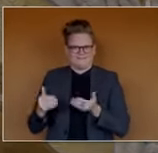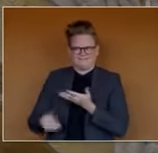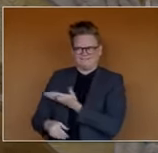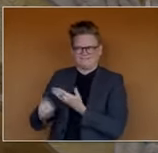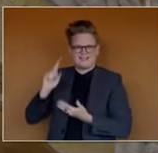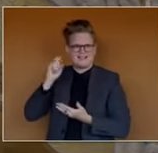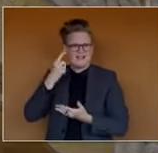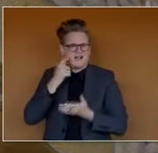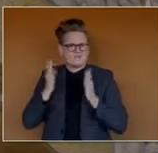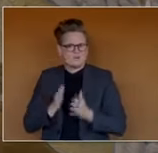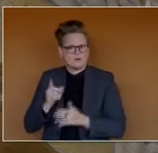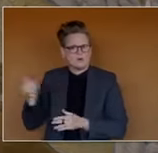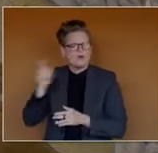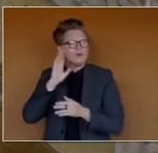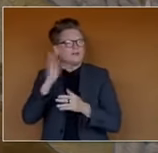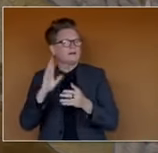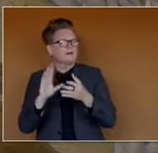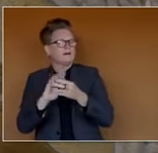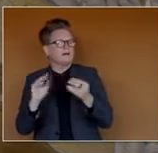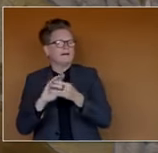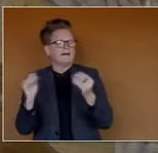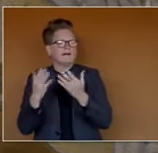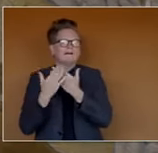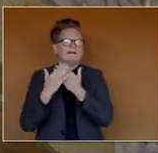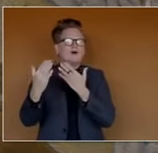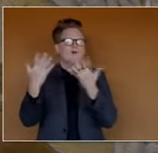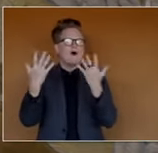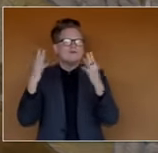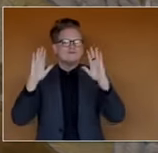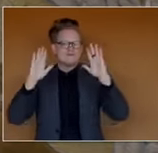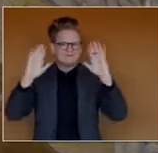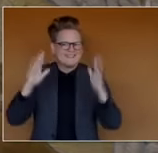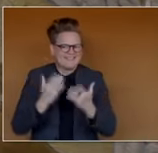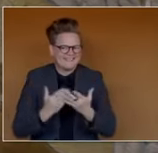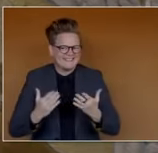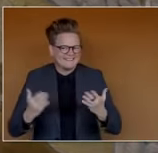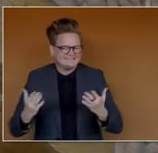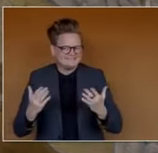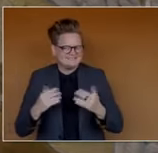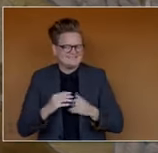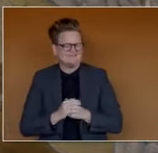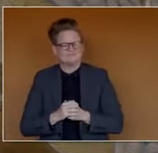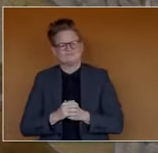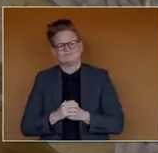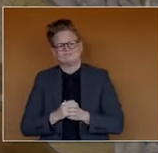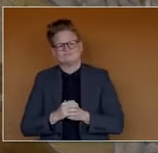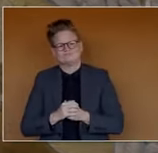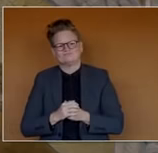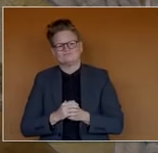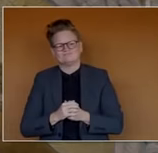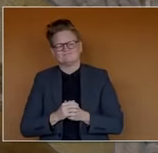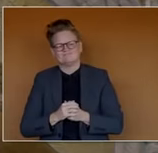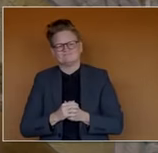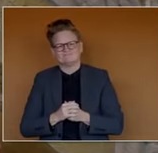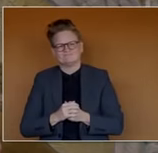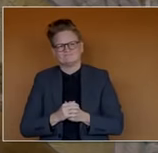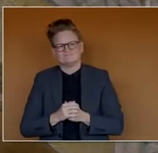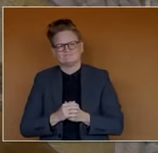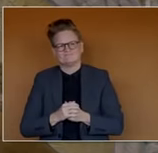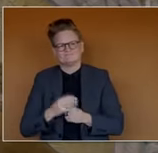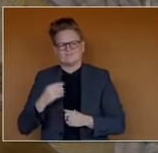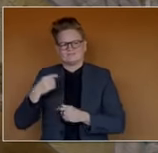things that, as my colleague mentioned, the chair of the Assembly Budget Committee, that because